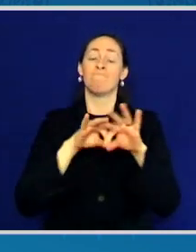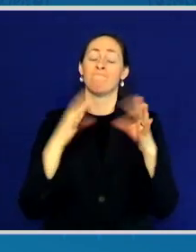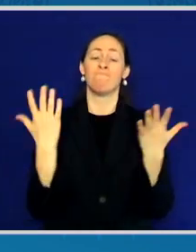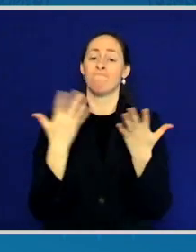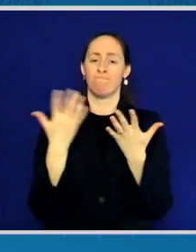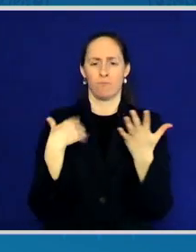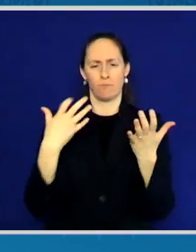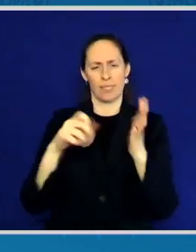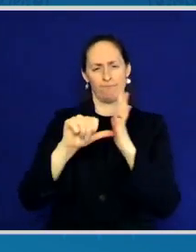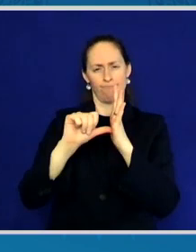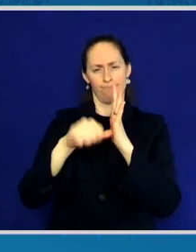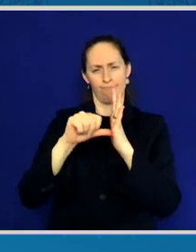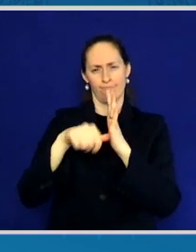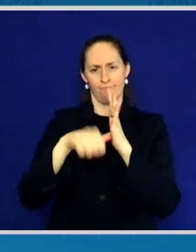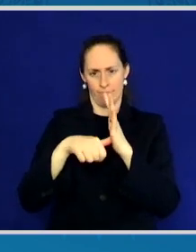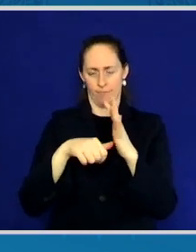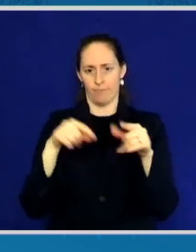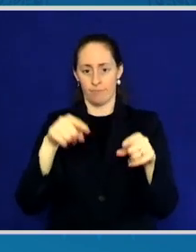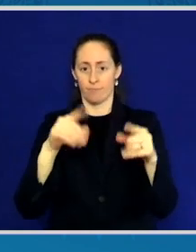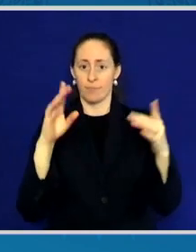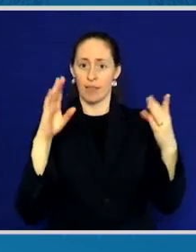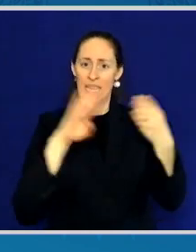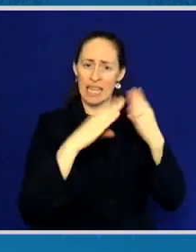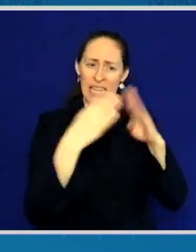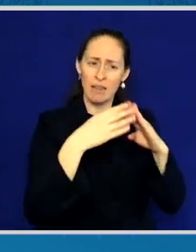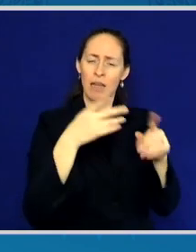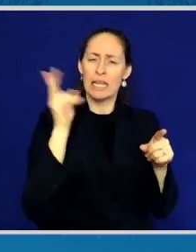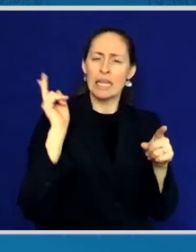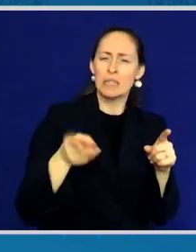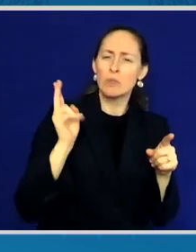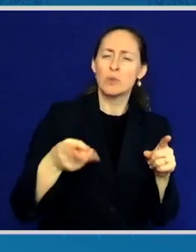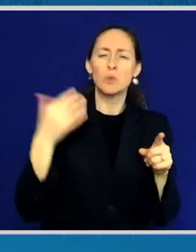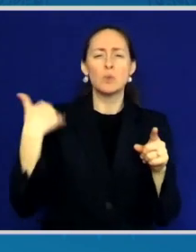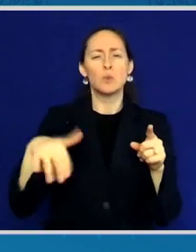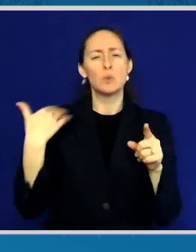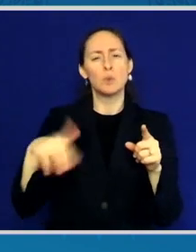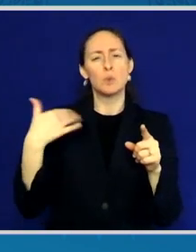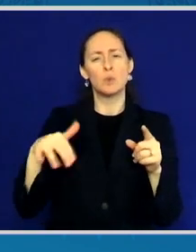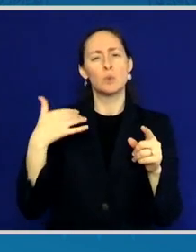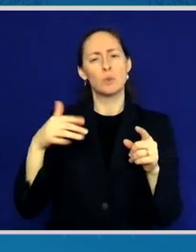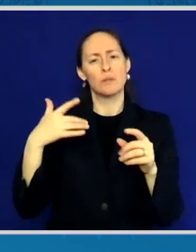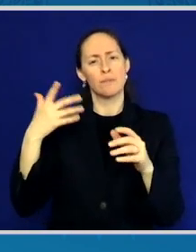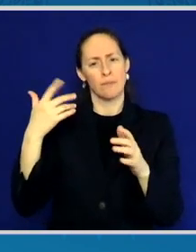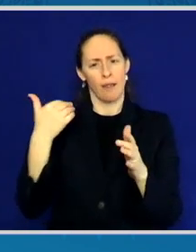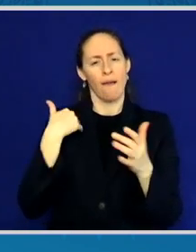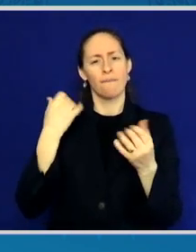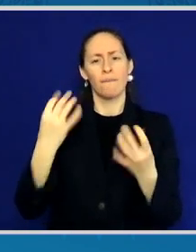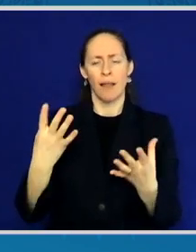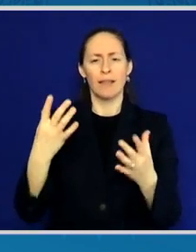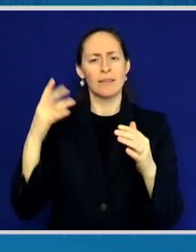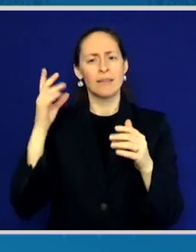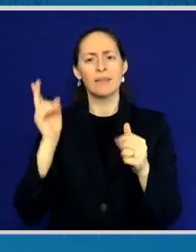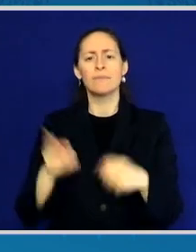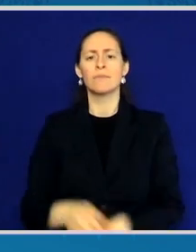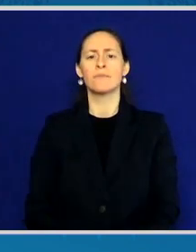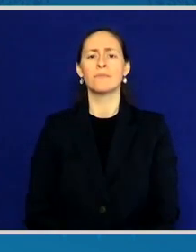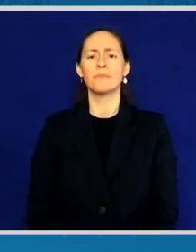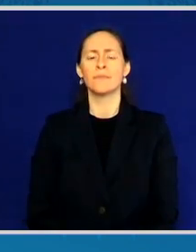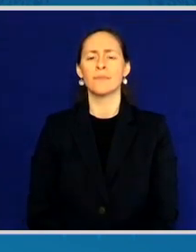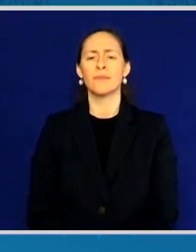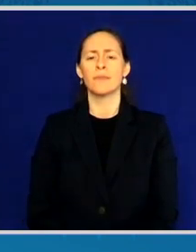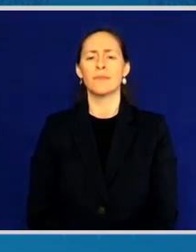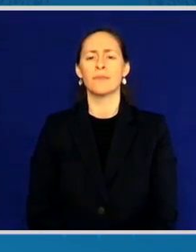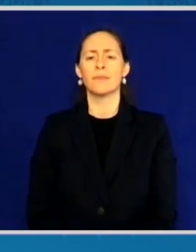Avondale. This is a historic community in Cincinnati that for decades there was disinvestment while